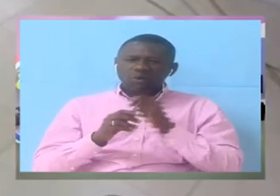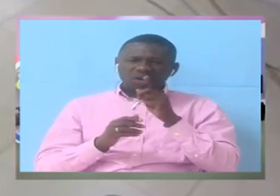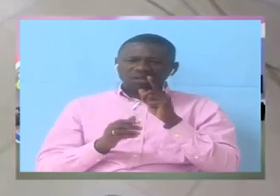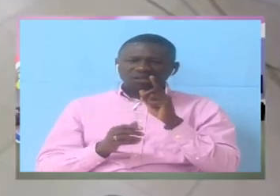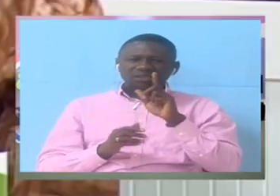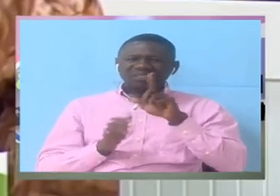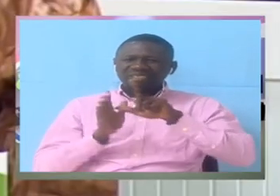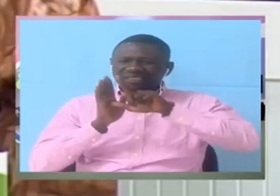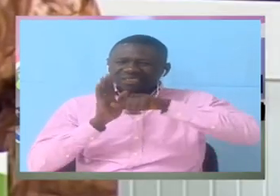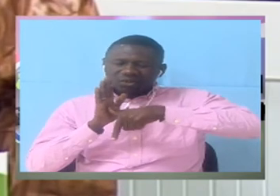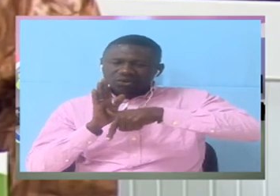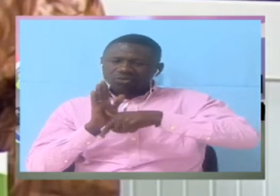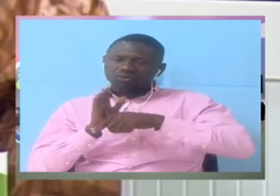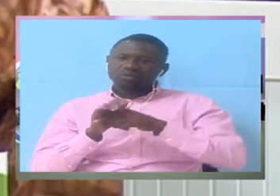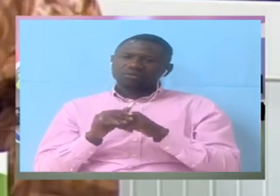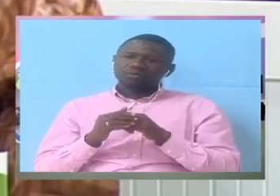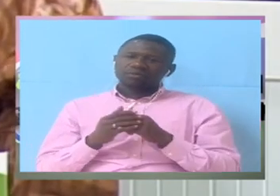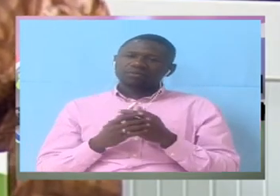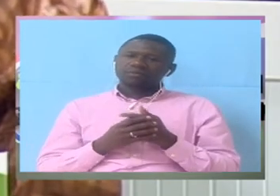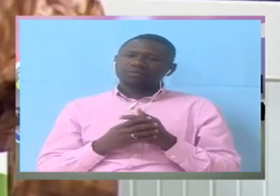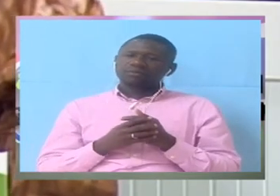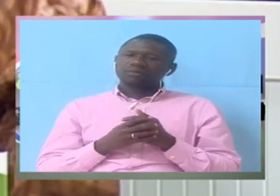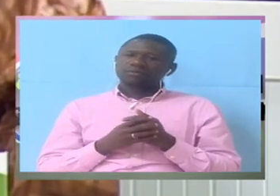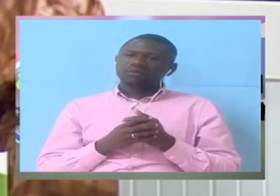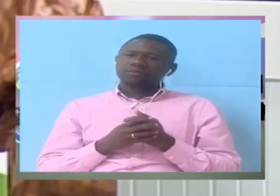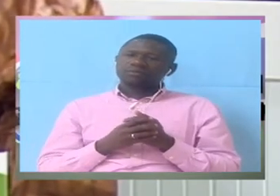Even before you talk about